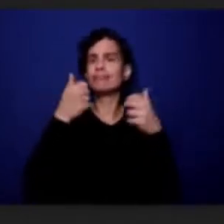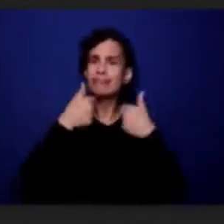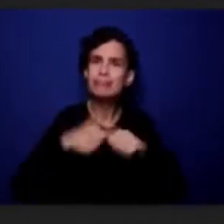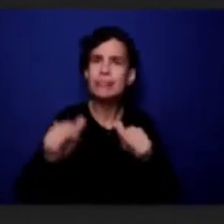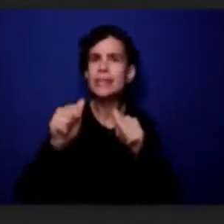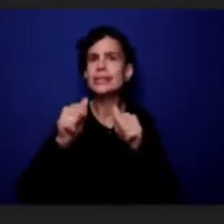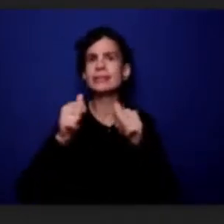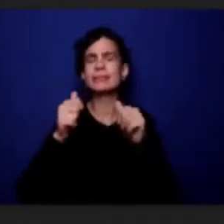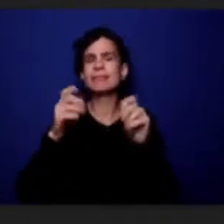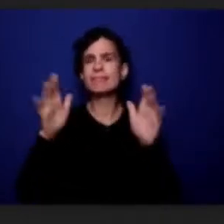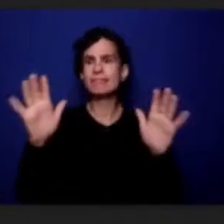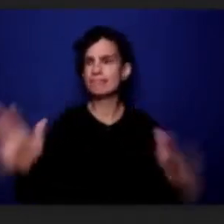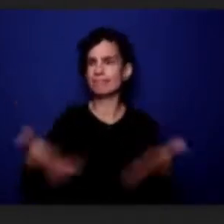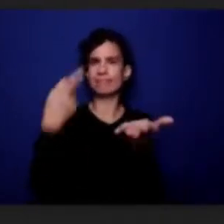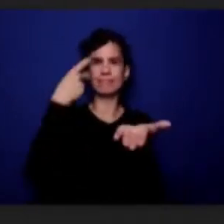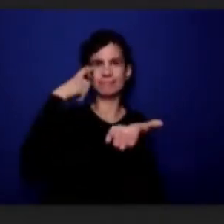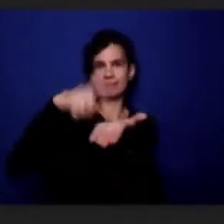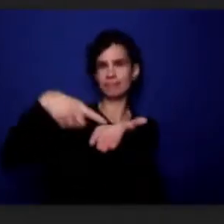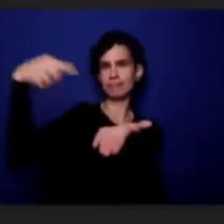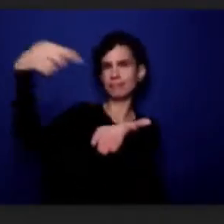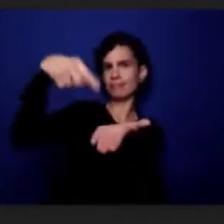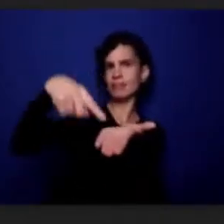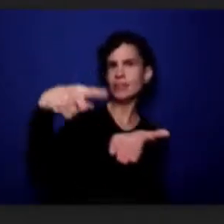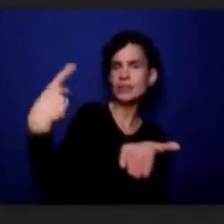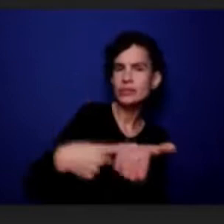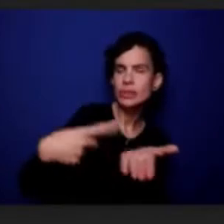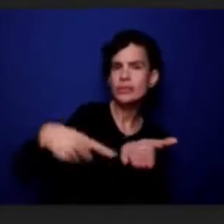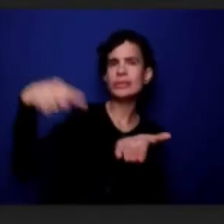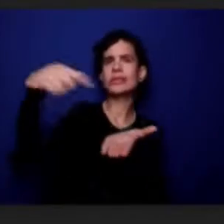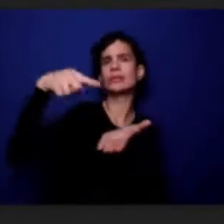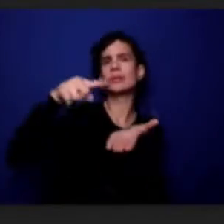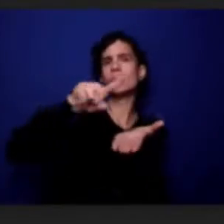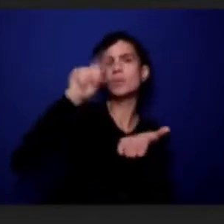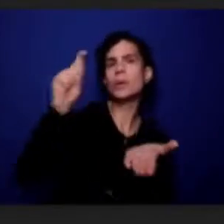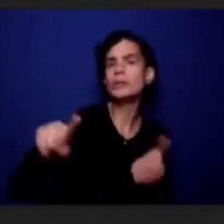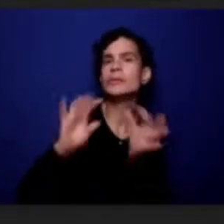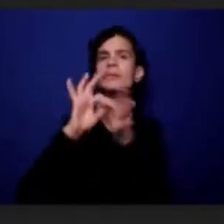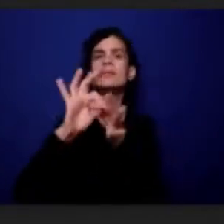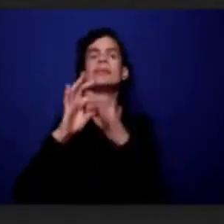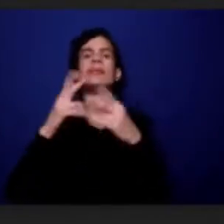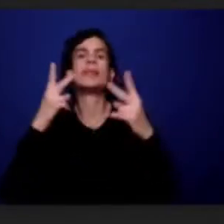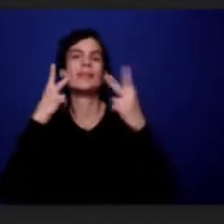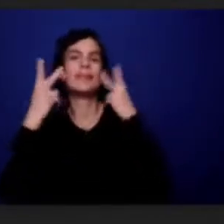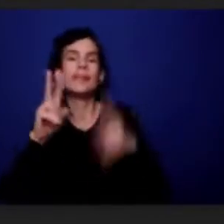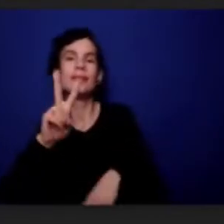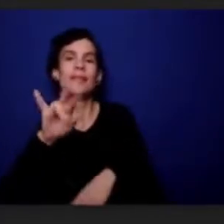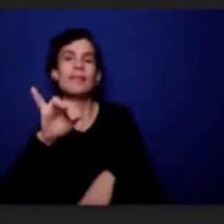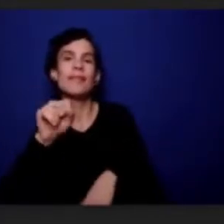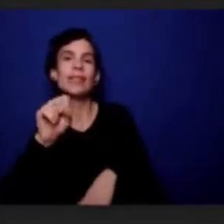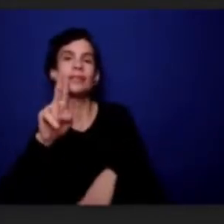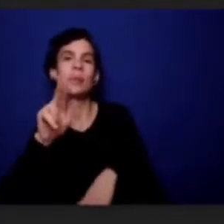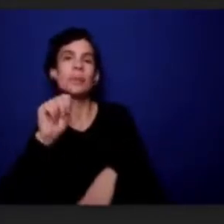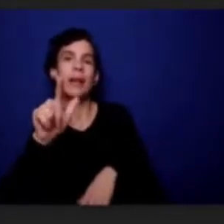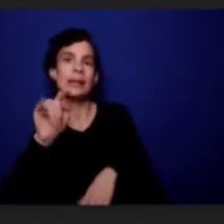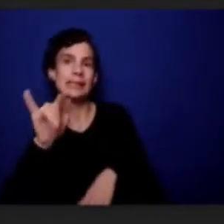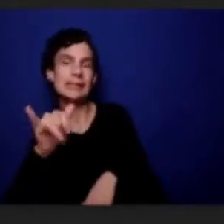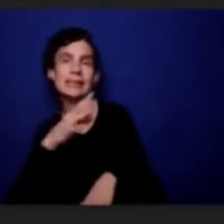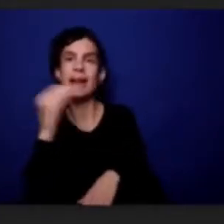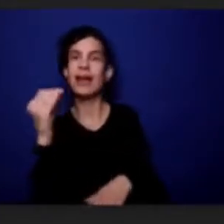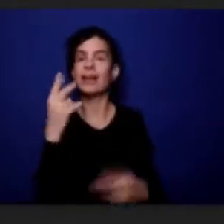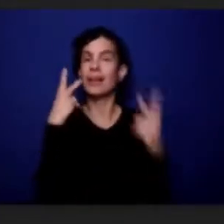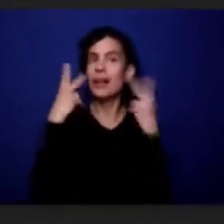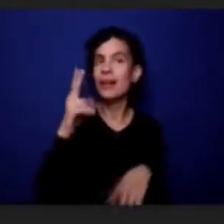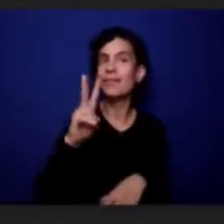as part of a bigger project to kind of, I don't know, really foreground these more political,